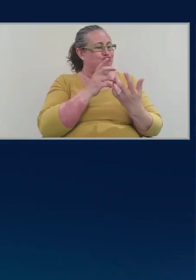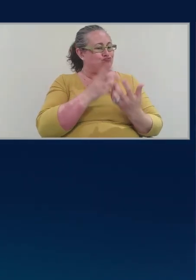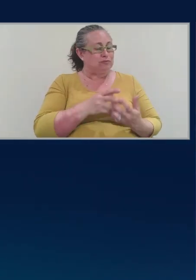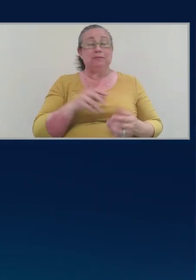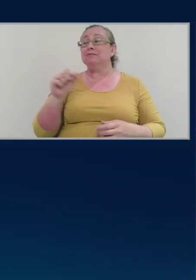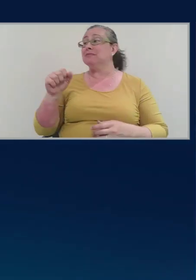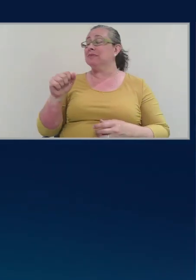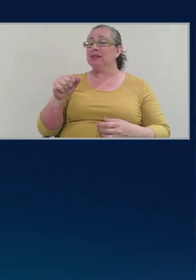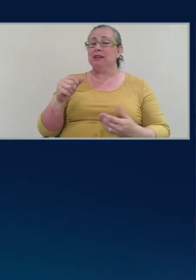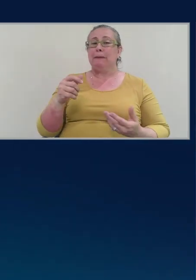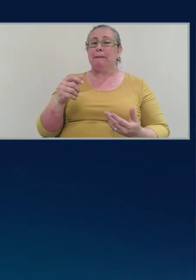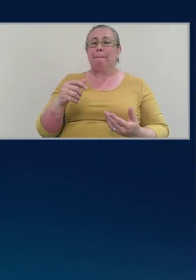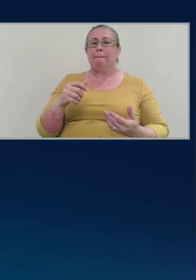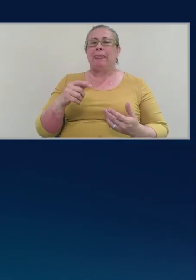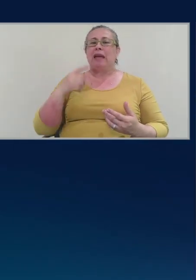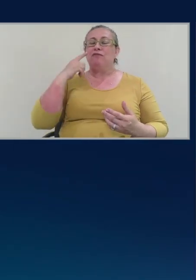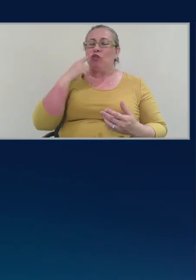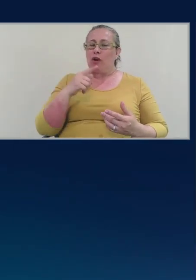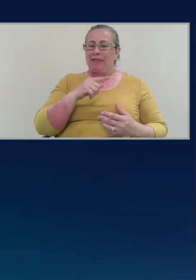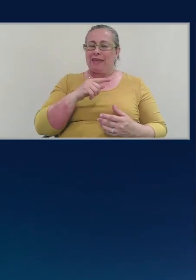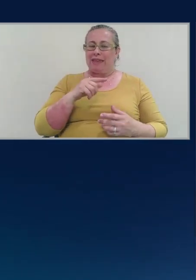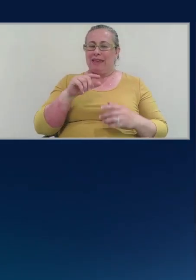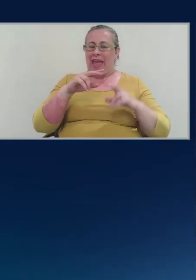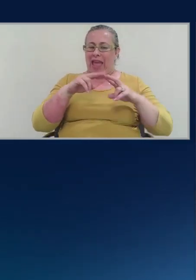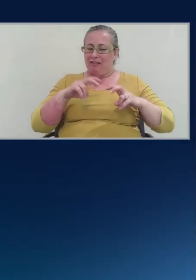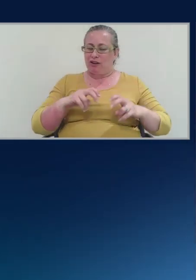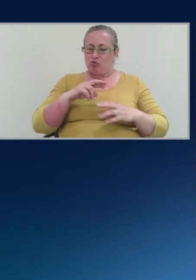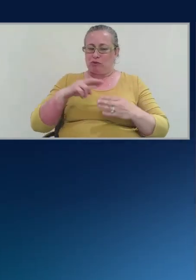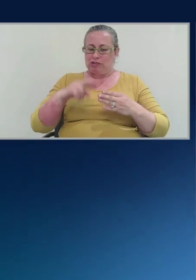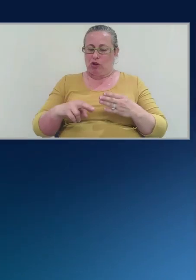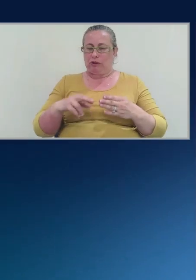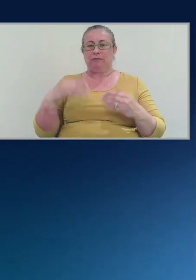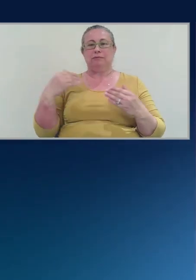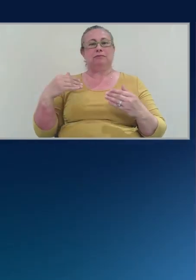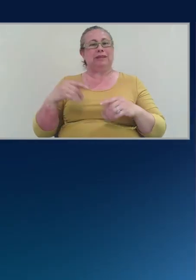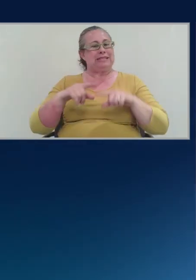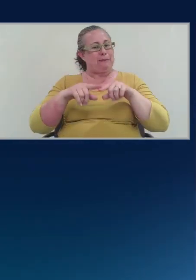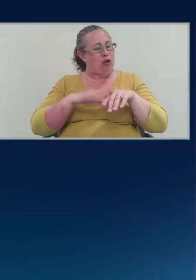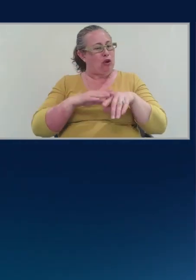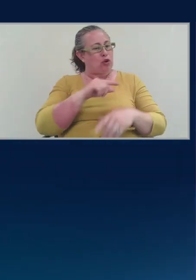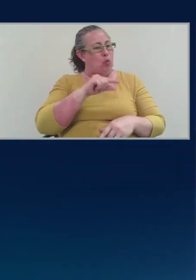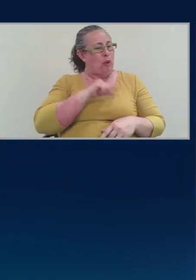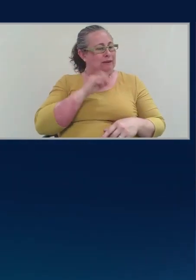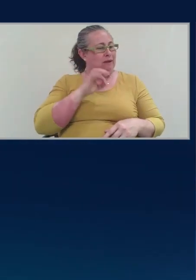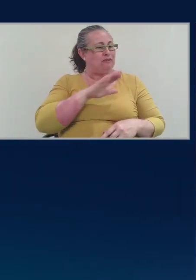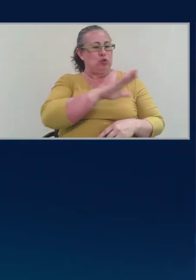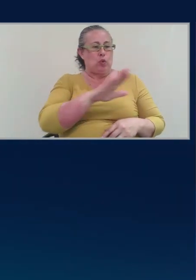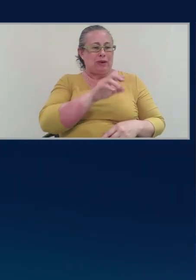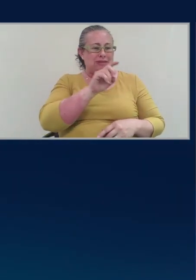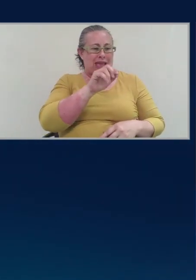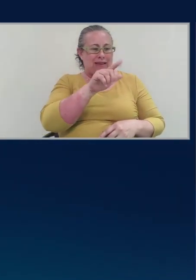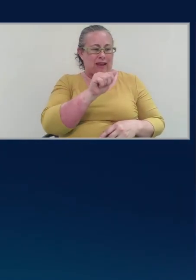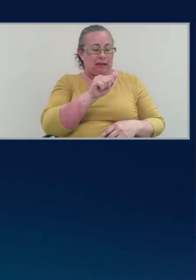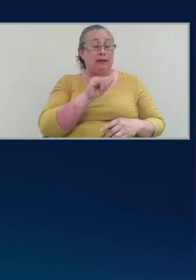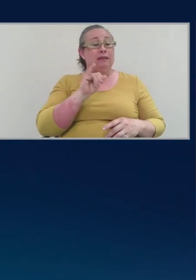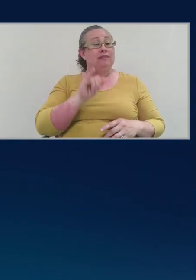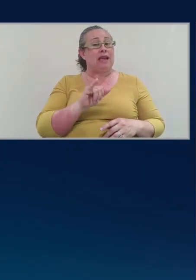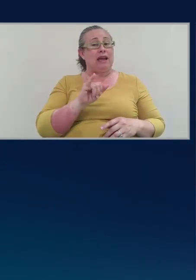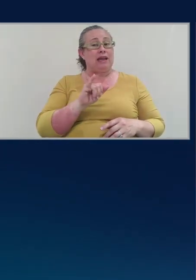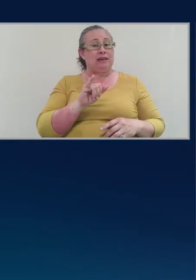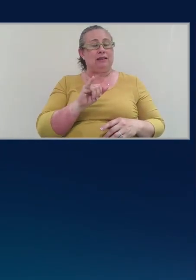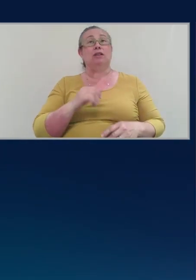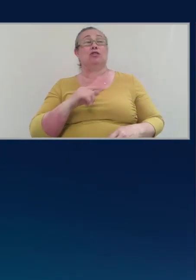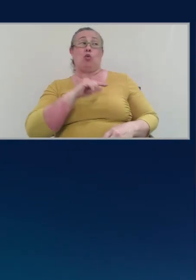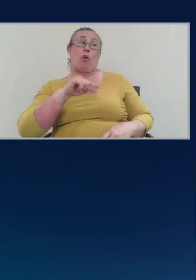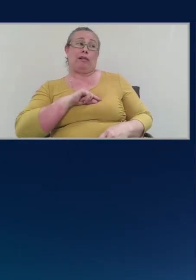any analytical result or AI training is all dependent on the quality of your data. And this is where Glue comes in. That The quality of my data is